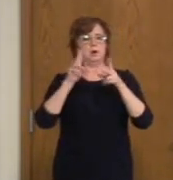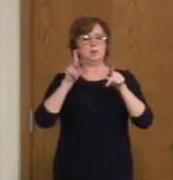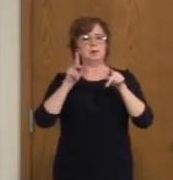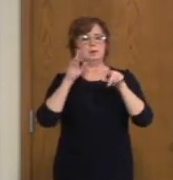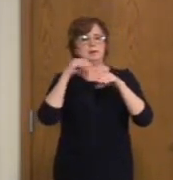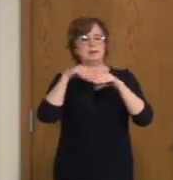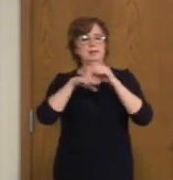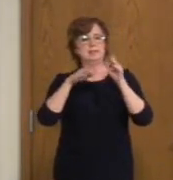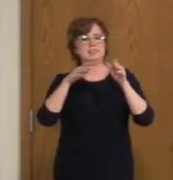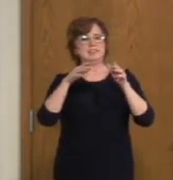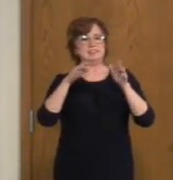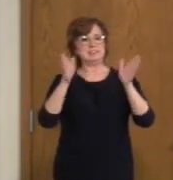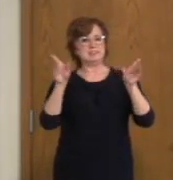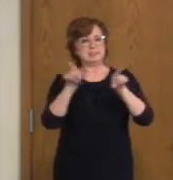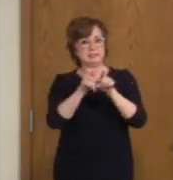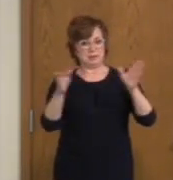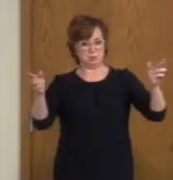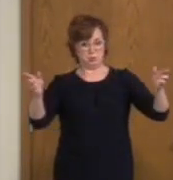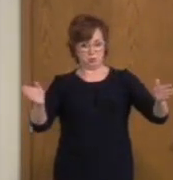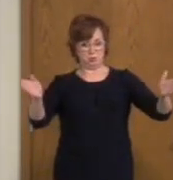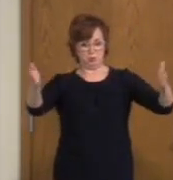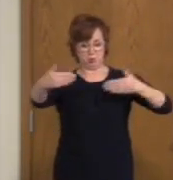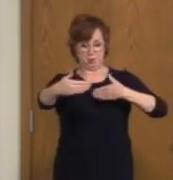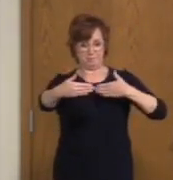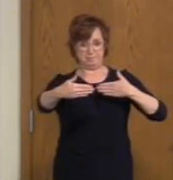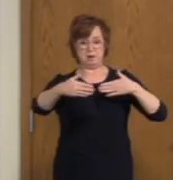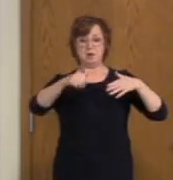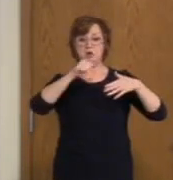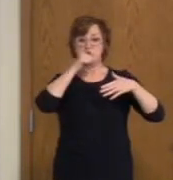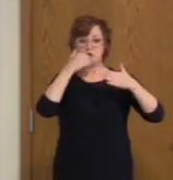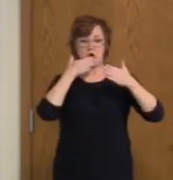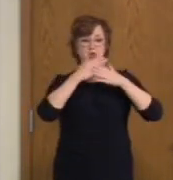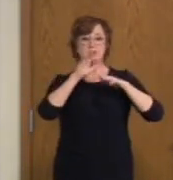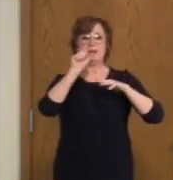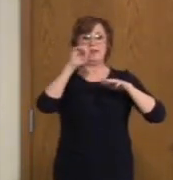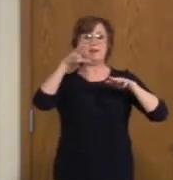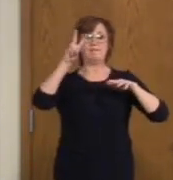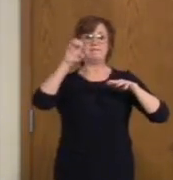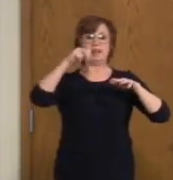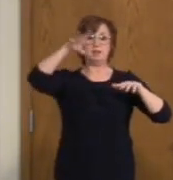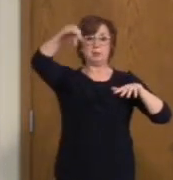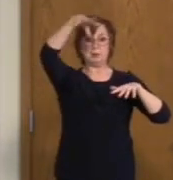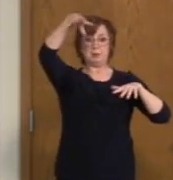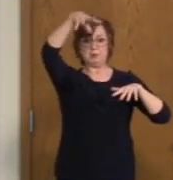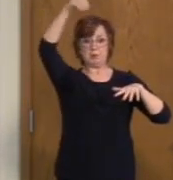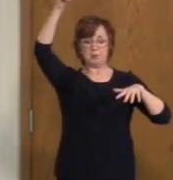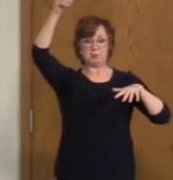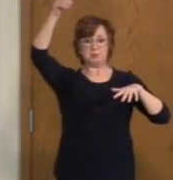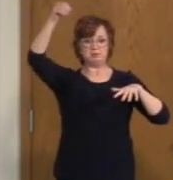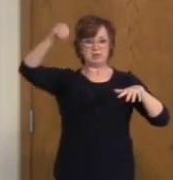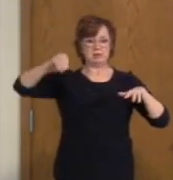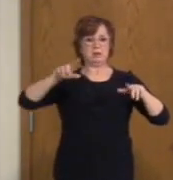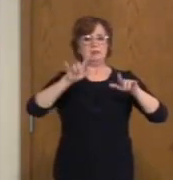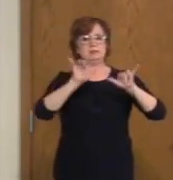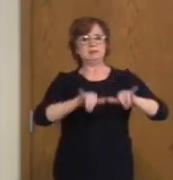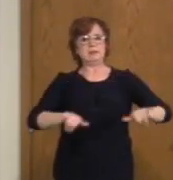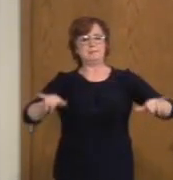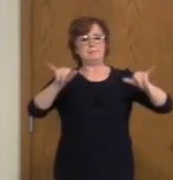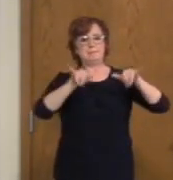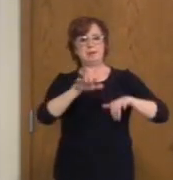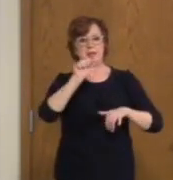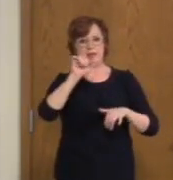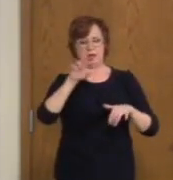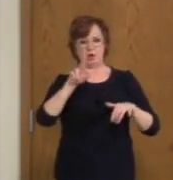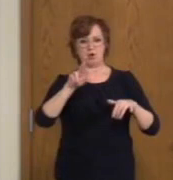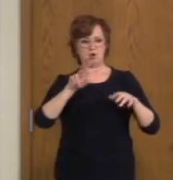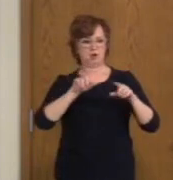without good ventilation. So all these aspects are important. They become doubly important even in essential workplaces because we